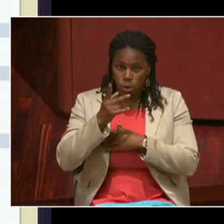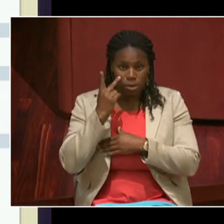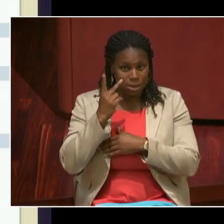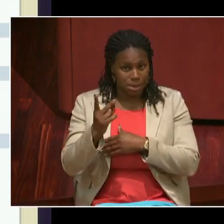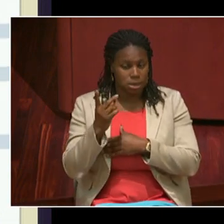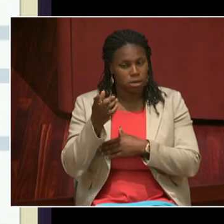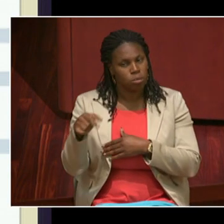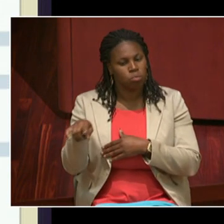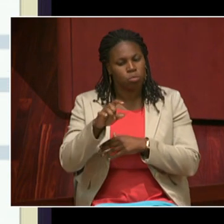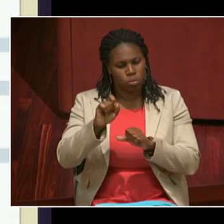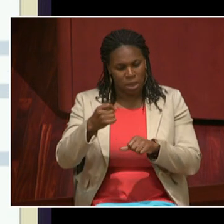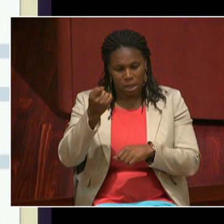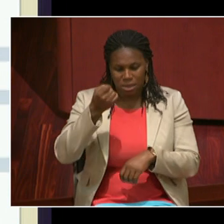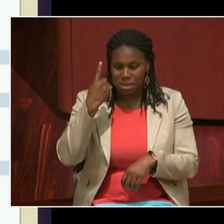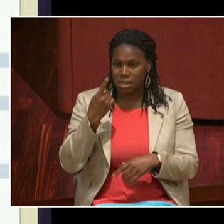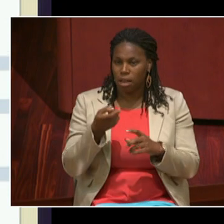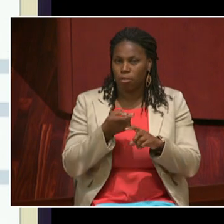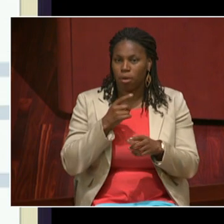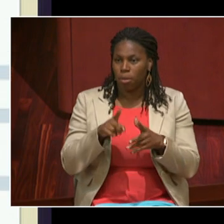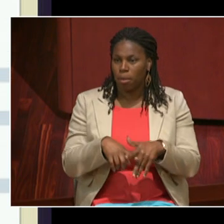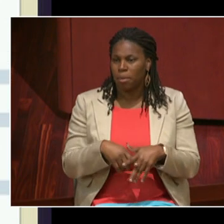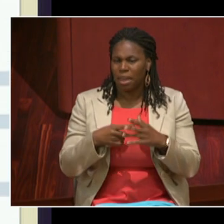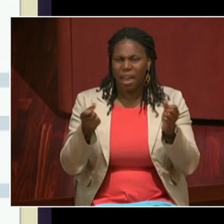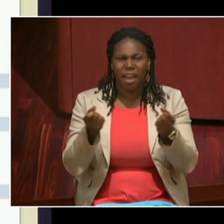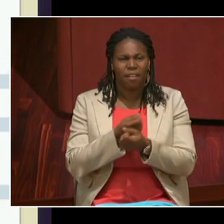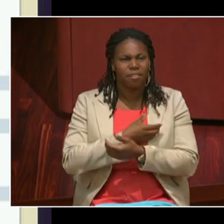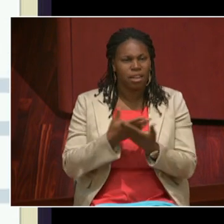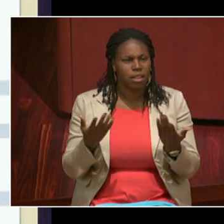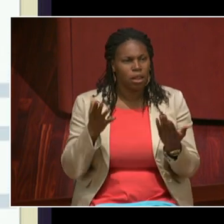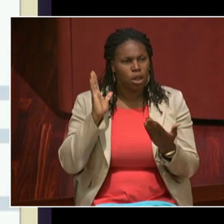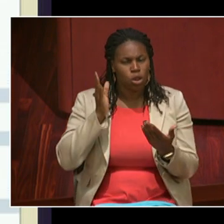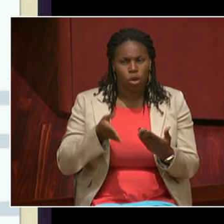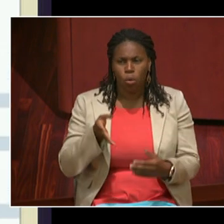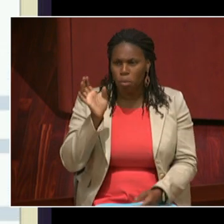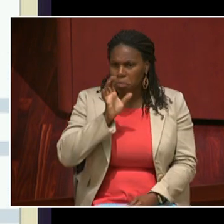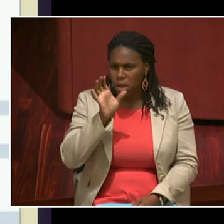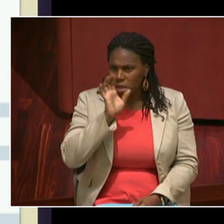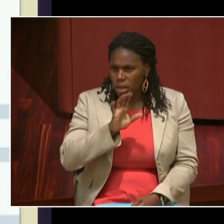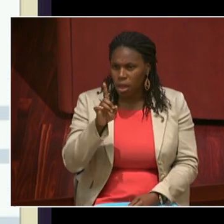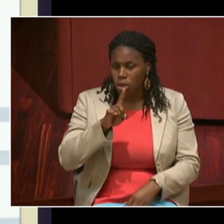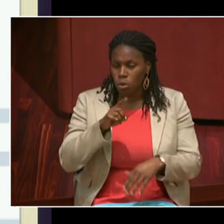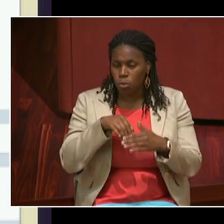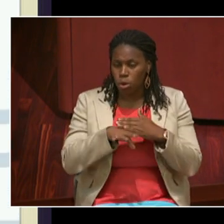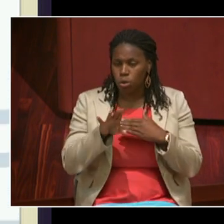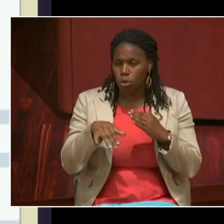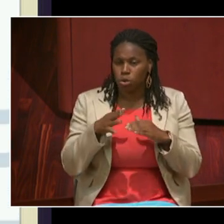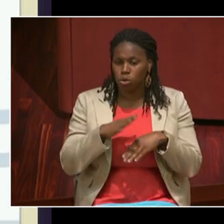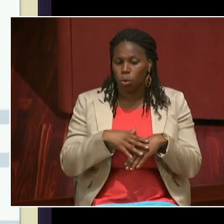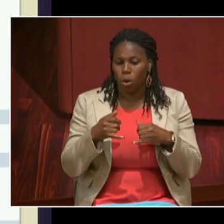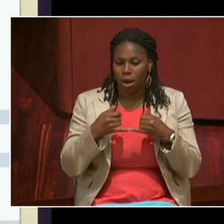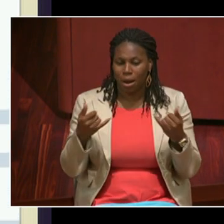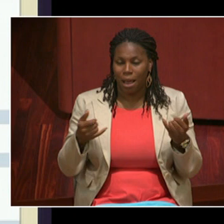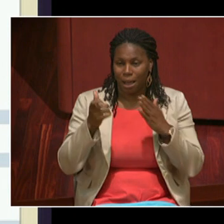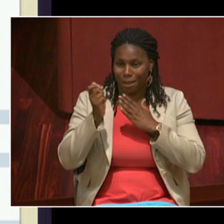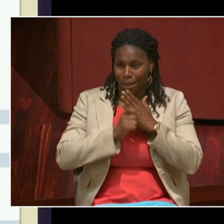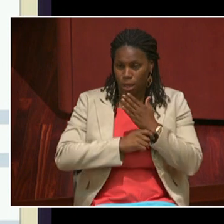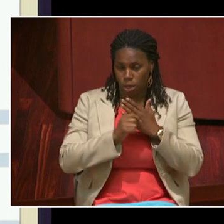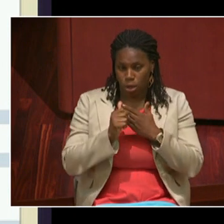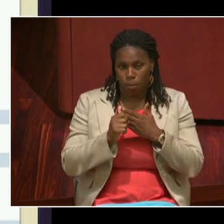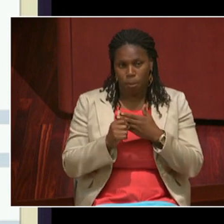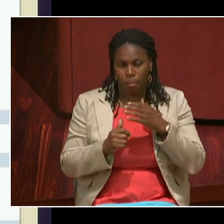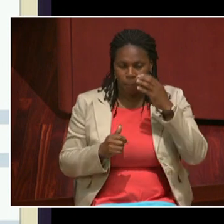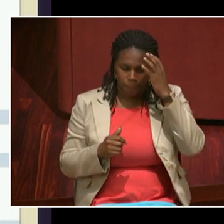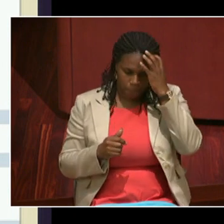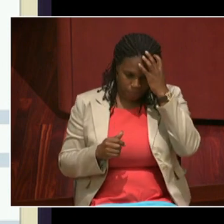kind of from the beginning everything that you're going to be looking at as you get into our online catalog. All of the A-files